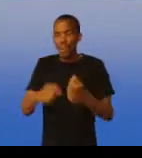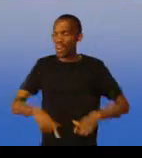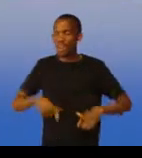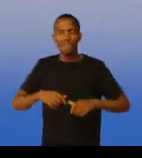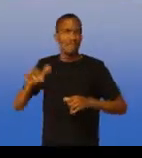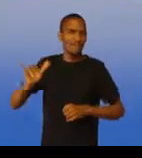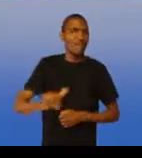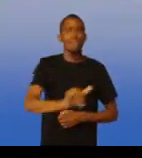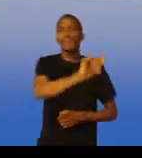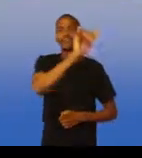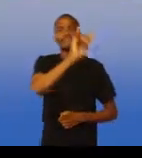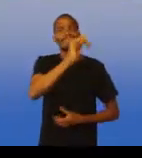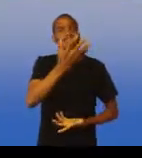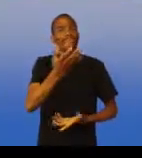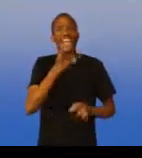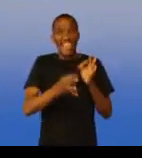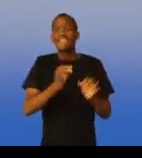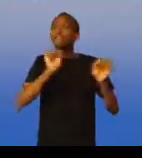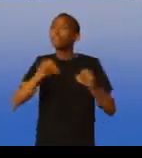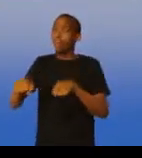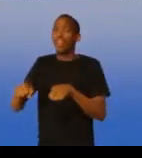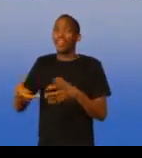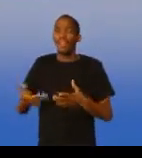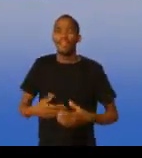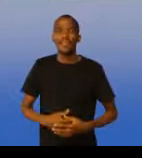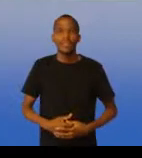forever. I think that was possible.